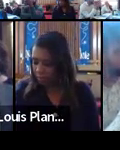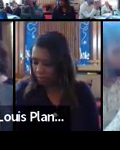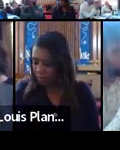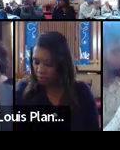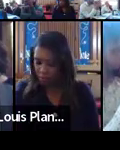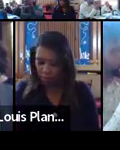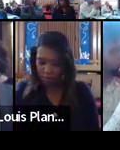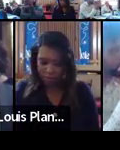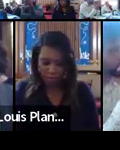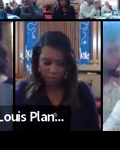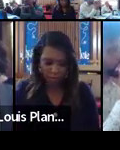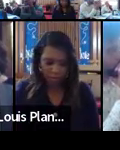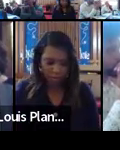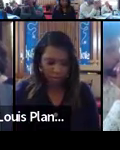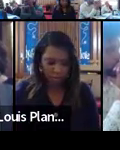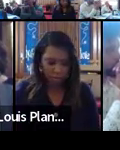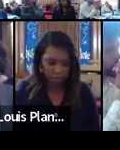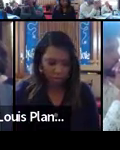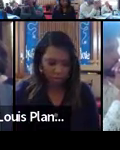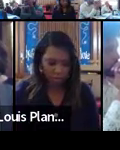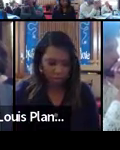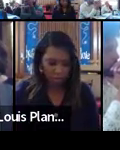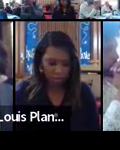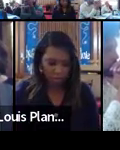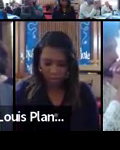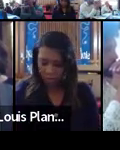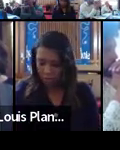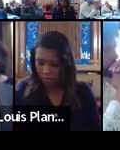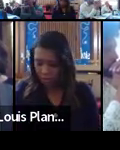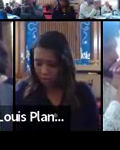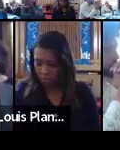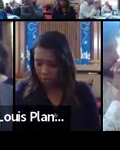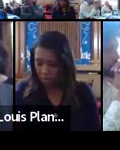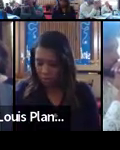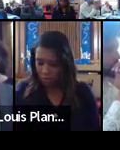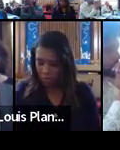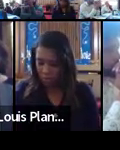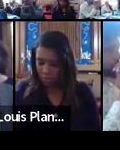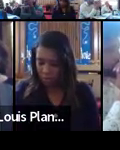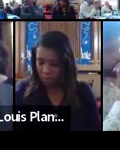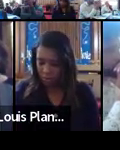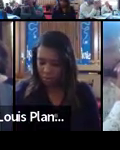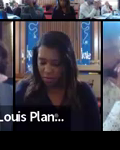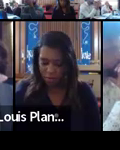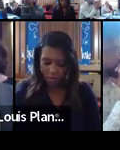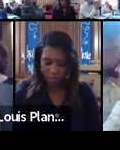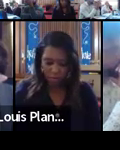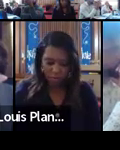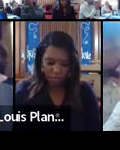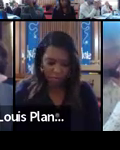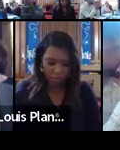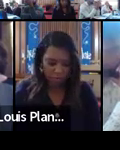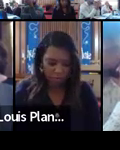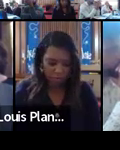of KSDL, Northside Youth and Senior Services, for their lead development, developing